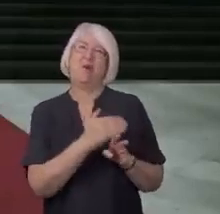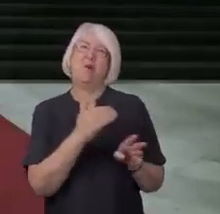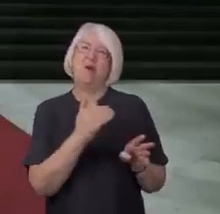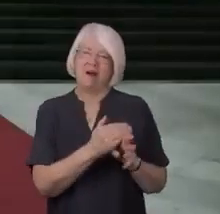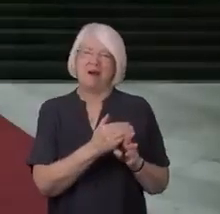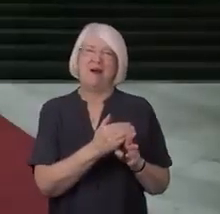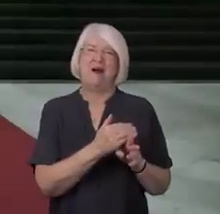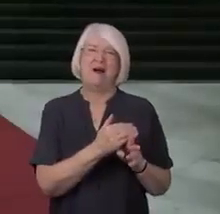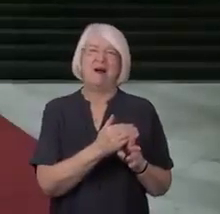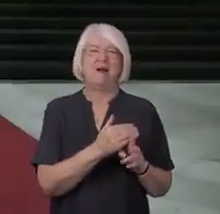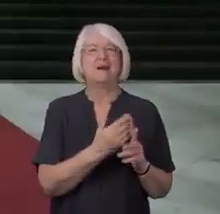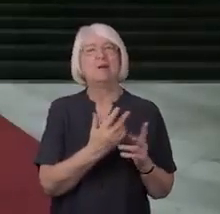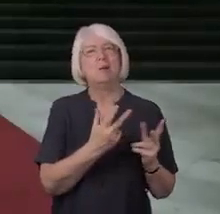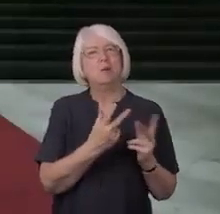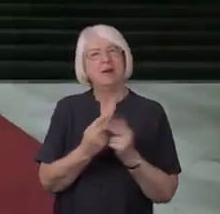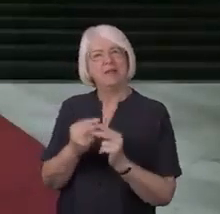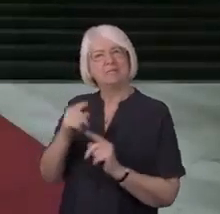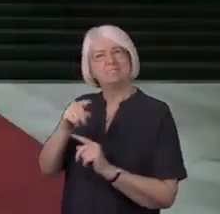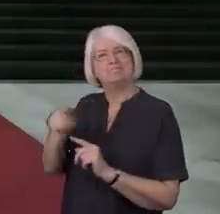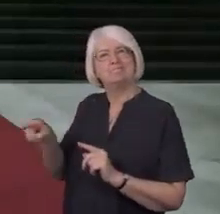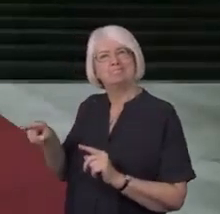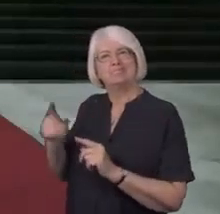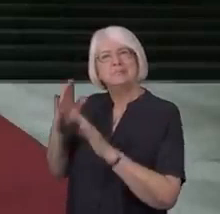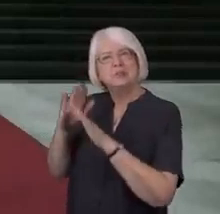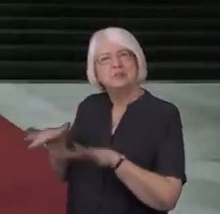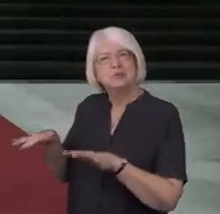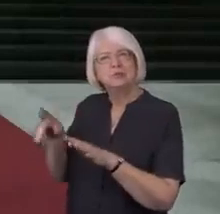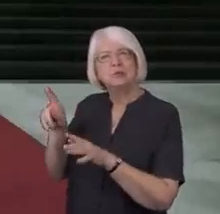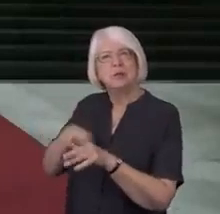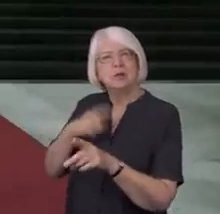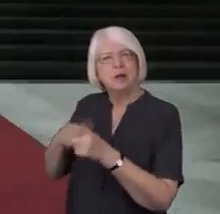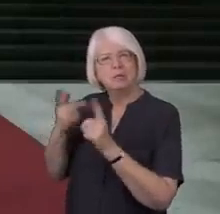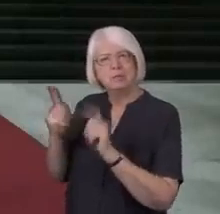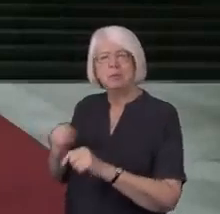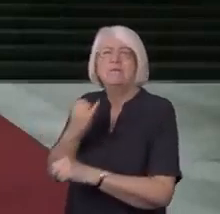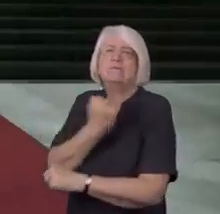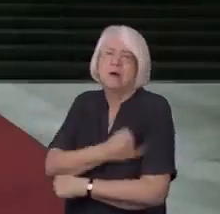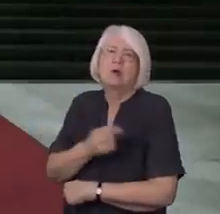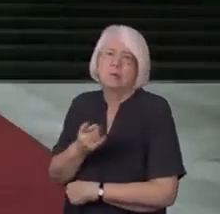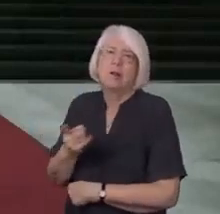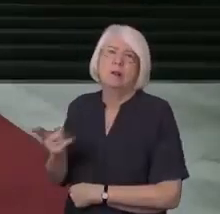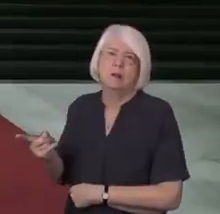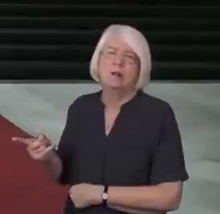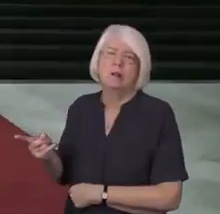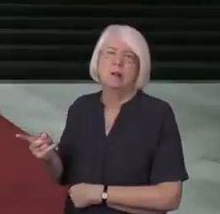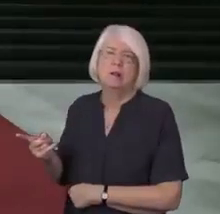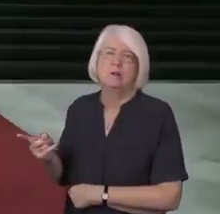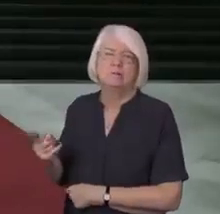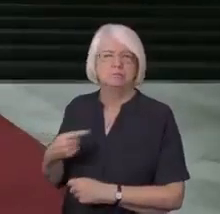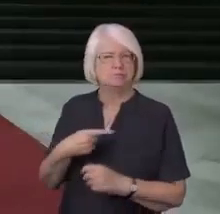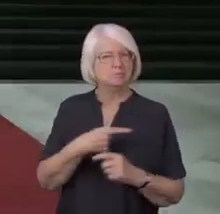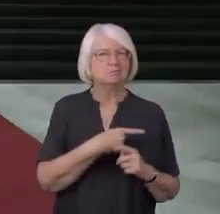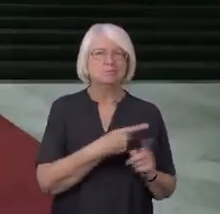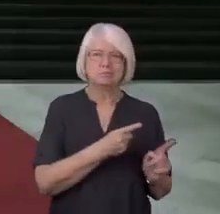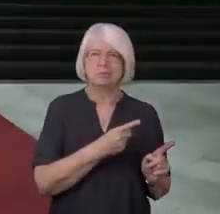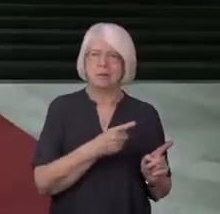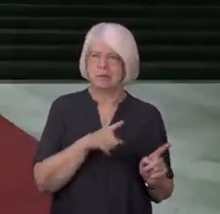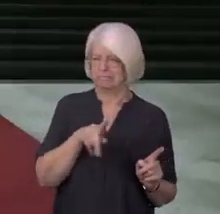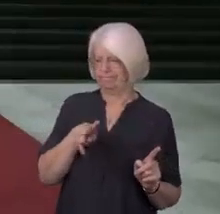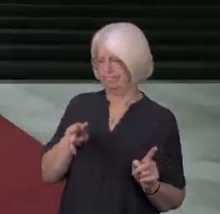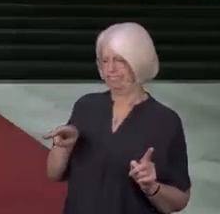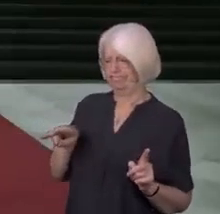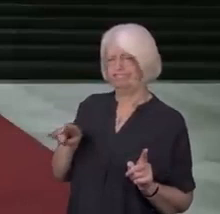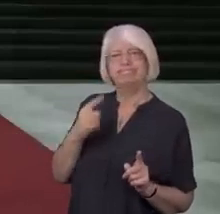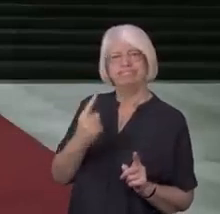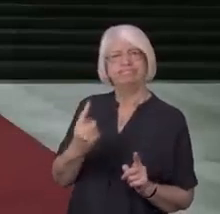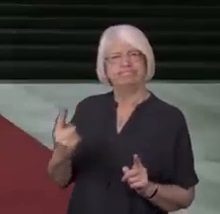it does with vulnerable children and young people. They believe in the potential of